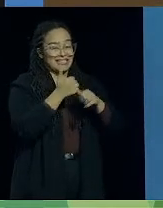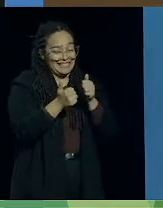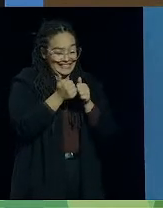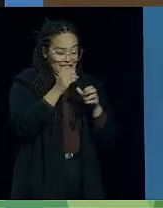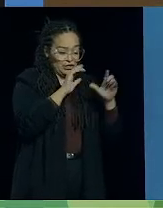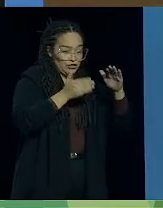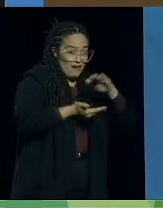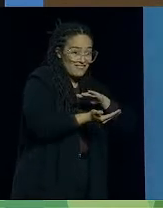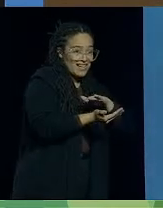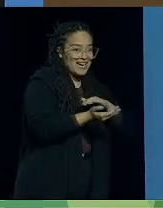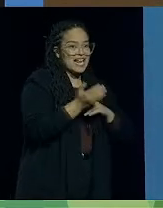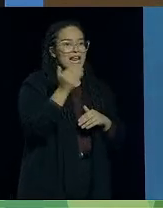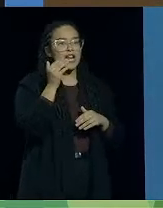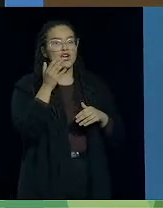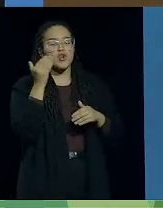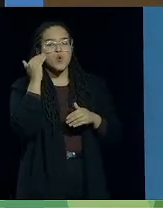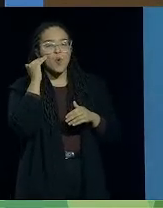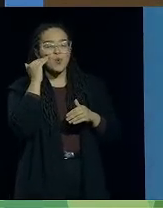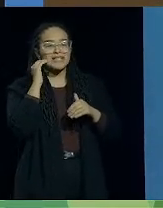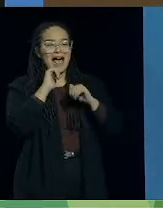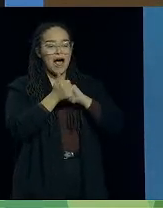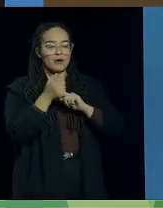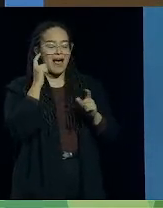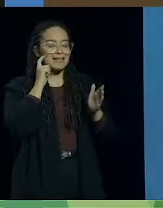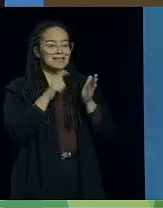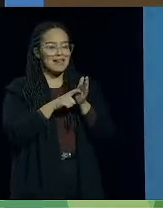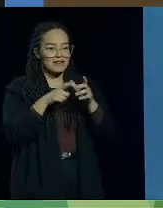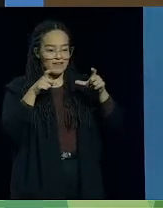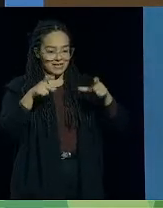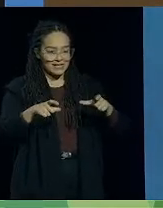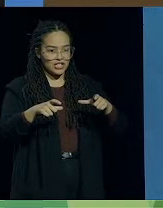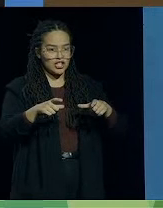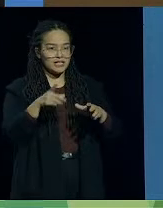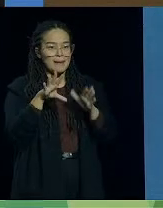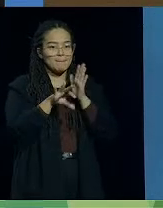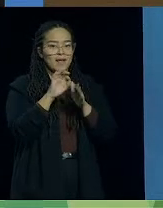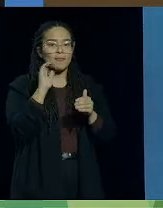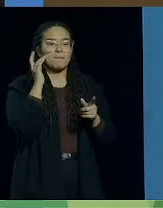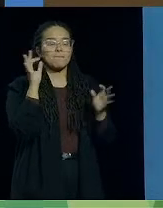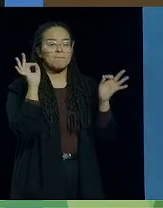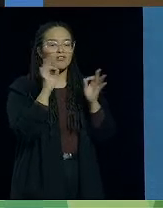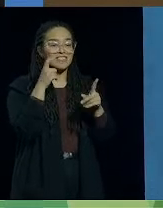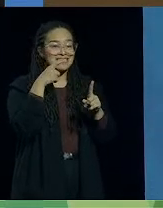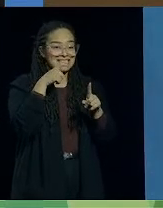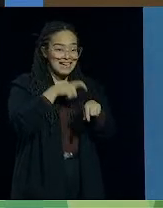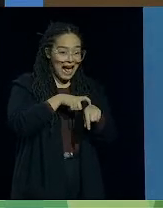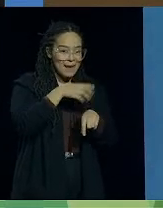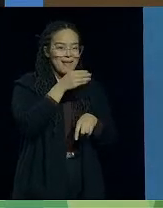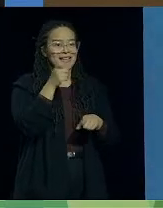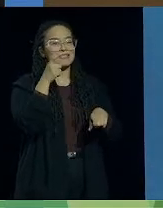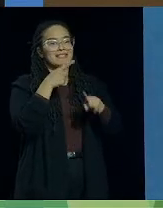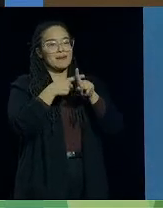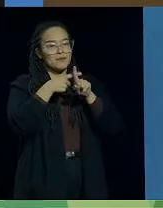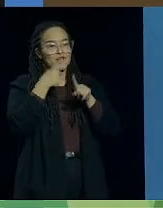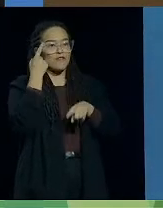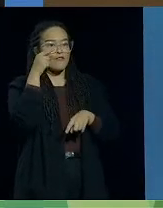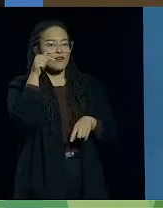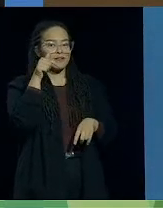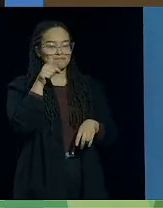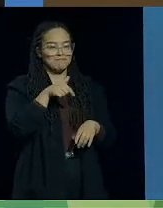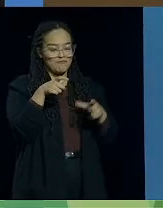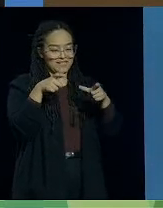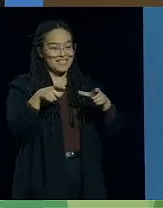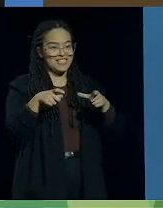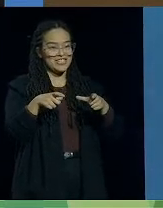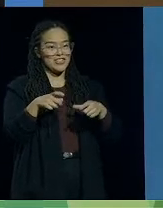to automatically identify dishes and choose the perfect time and perfect temperature for each meal. All you need to do